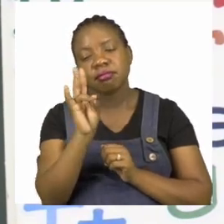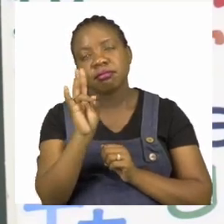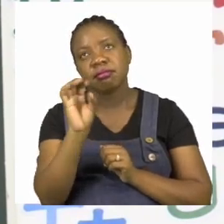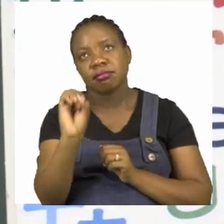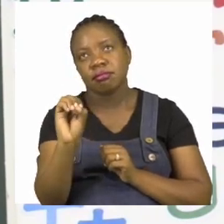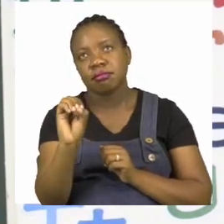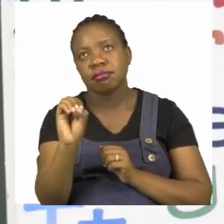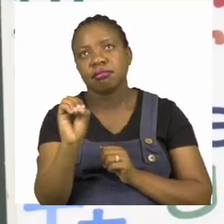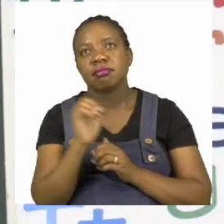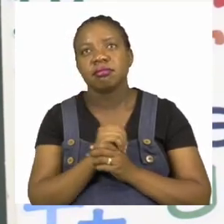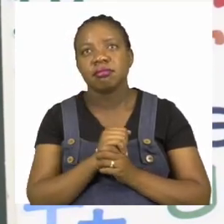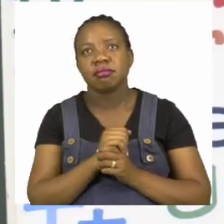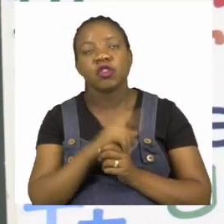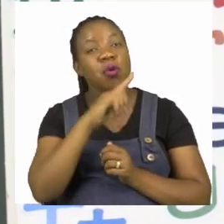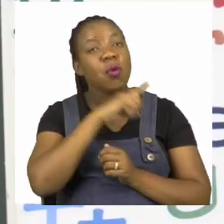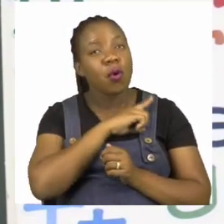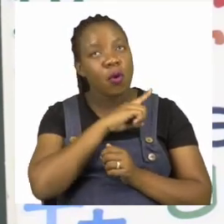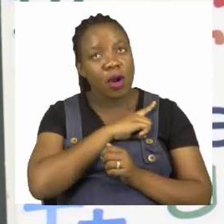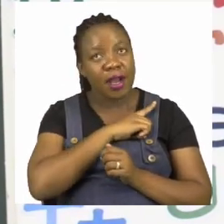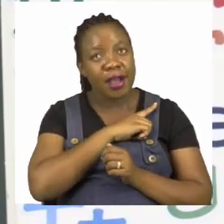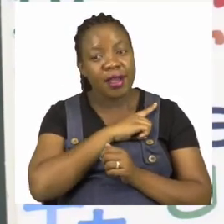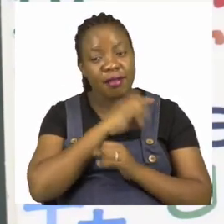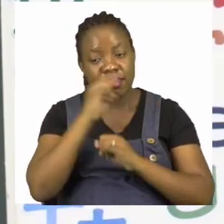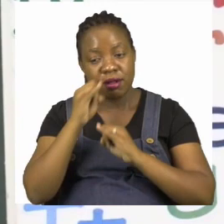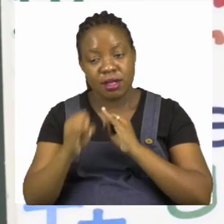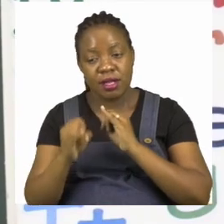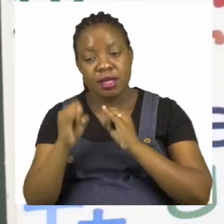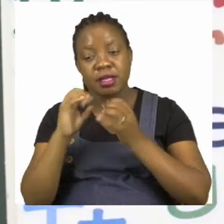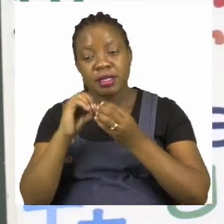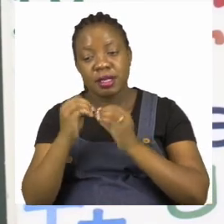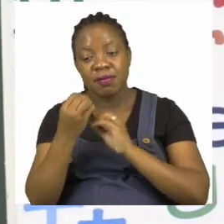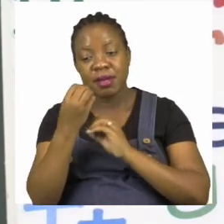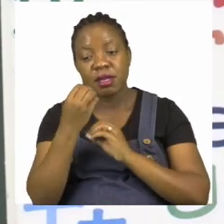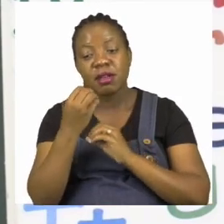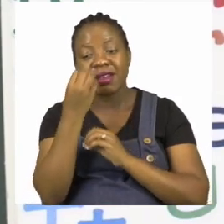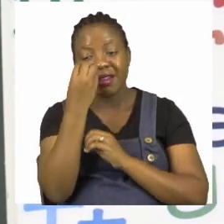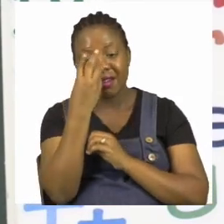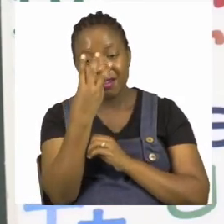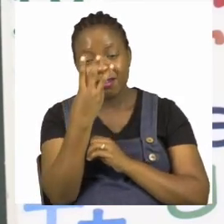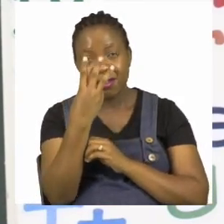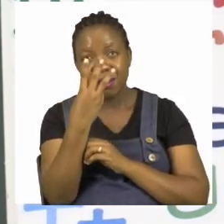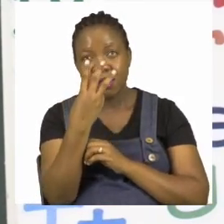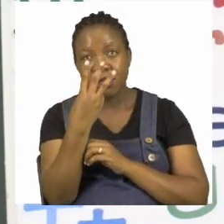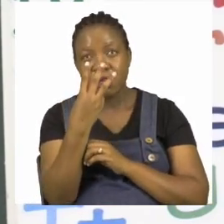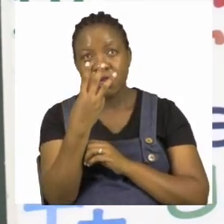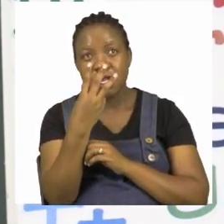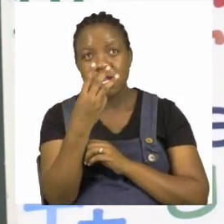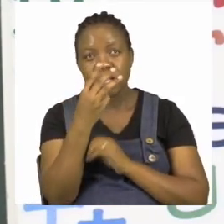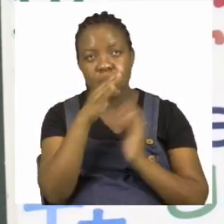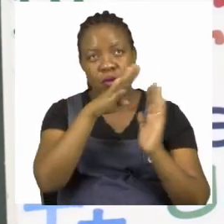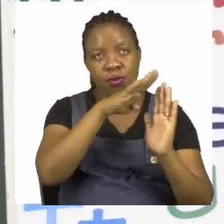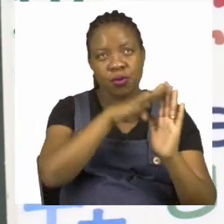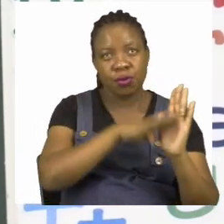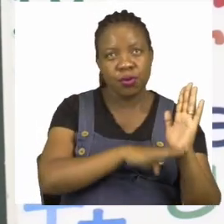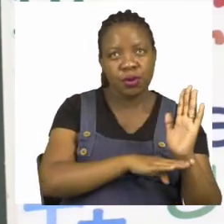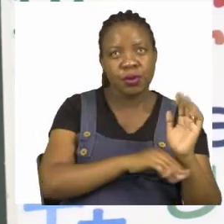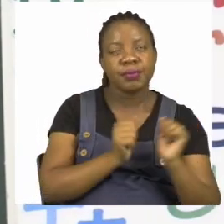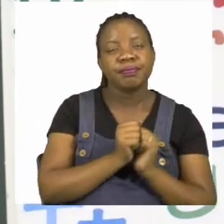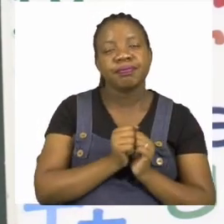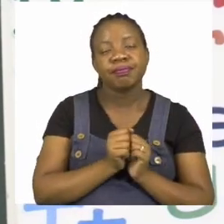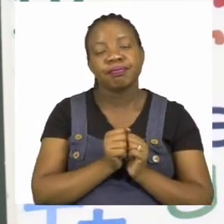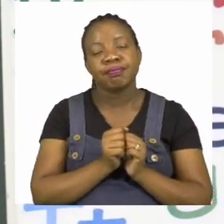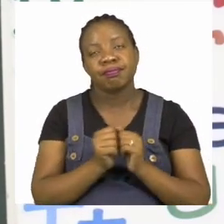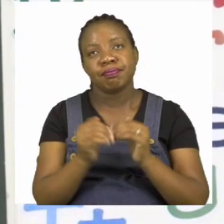So 73 to the nearest 10 equals 70. Let's now try the next